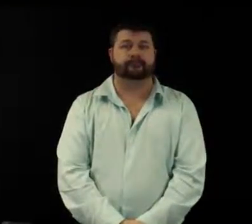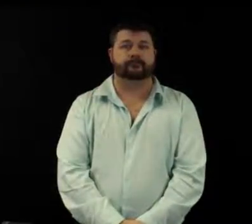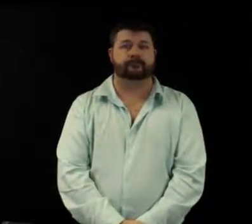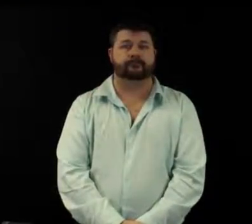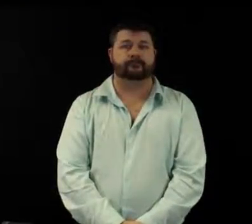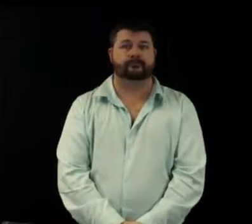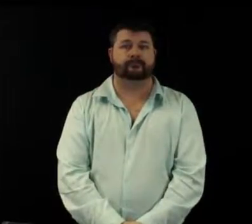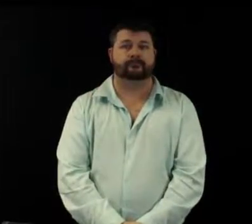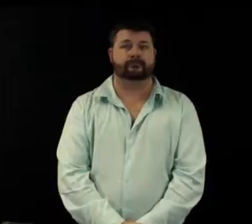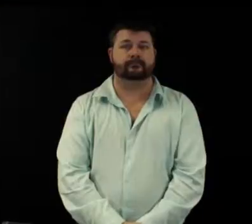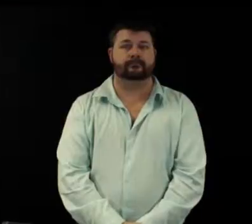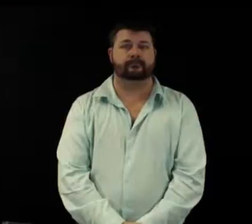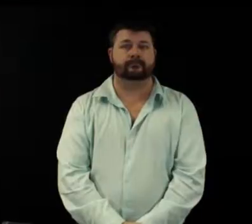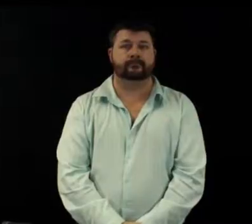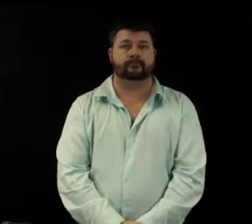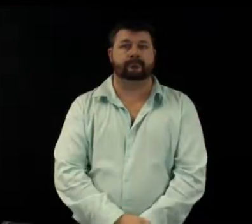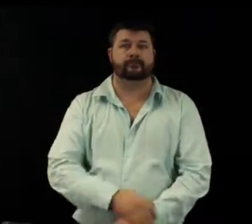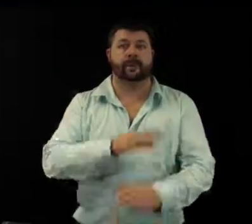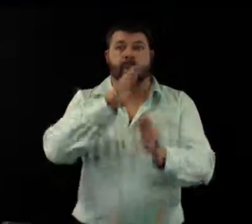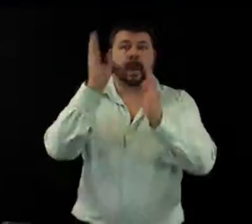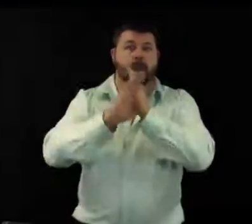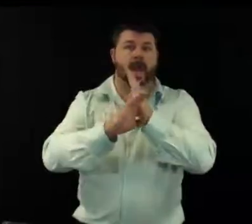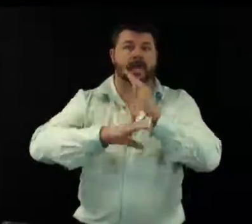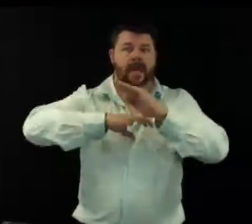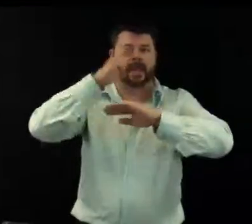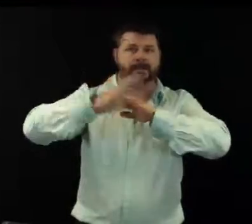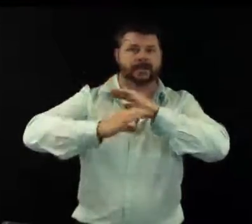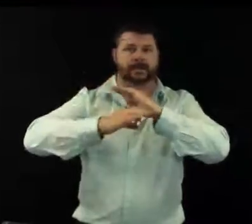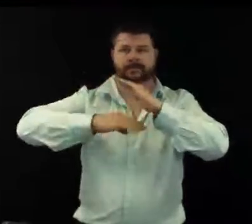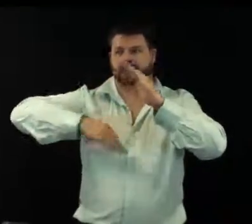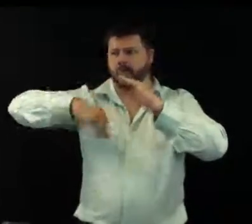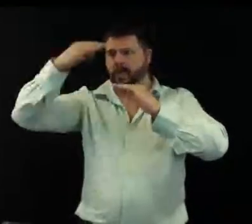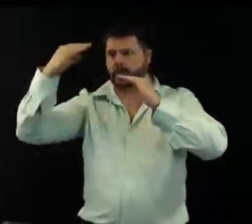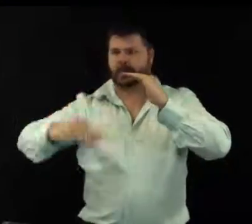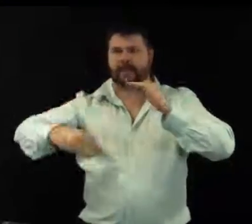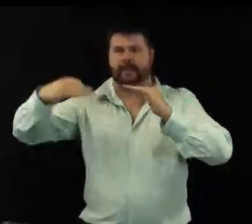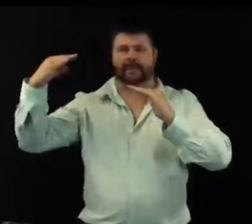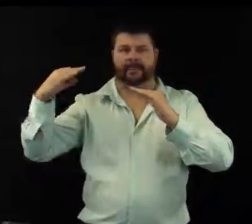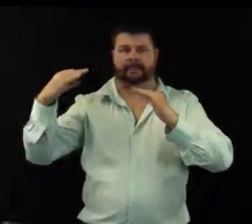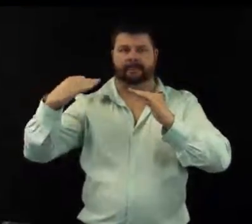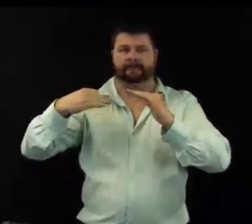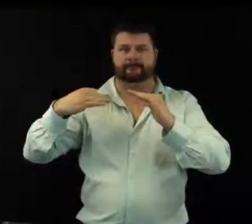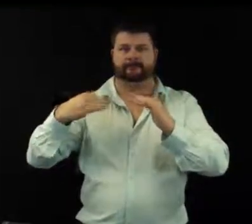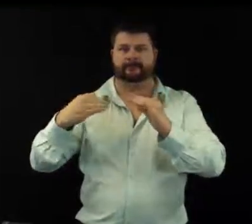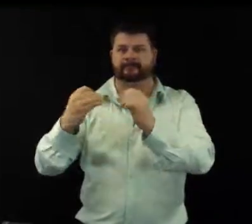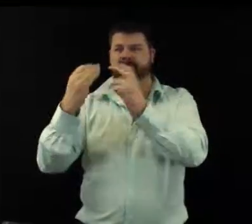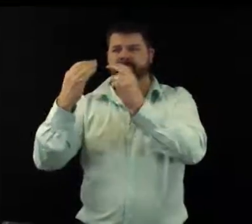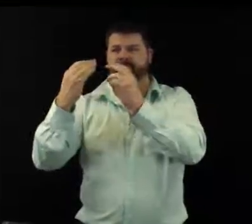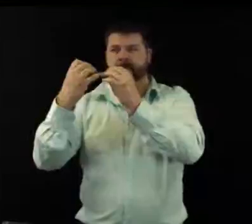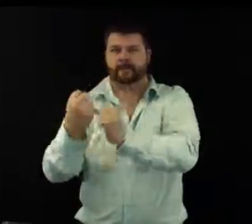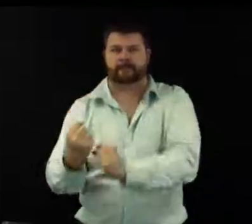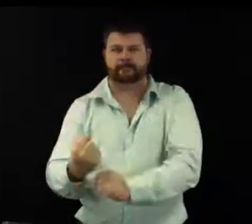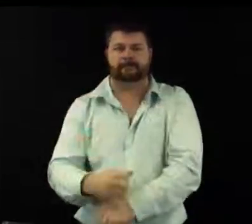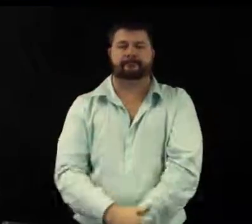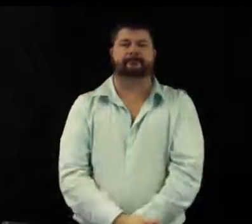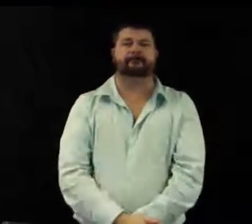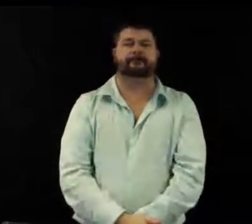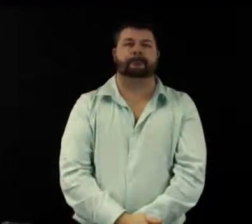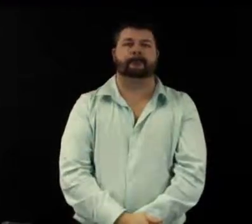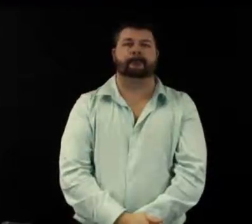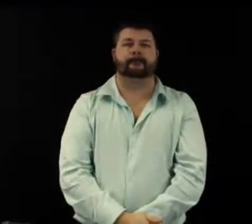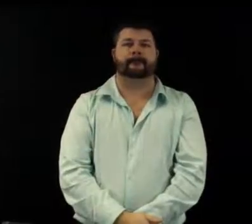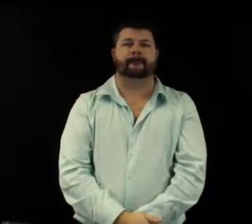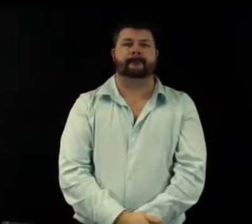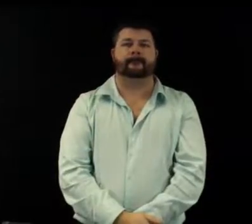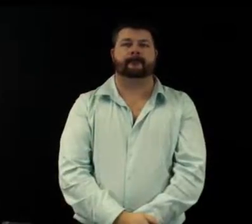Tap Done when you've finished editing your calendars. The Show All Calendars button at the top is a quick way to select all of the calendars